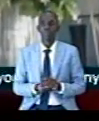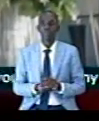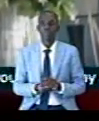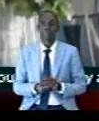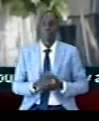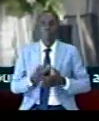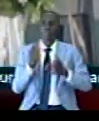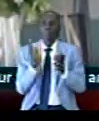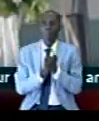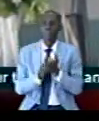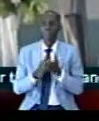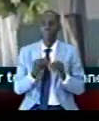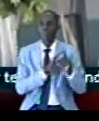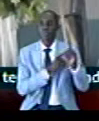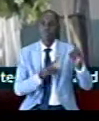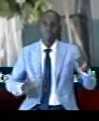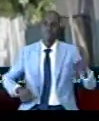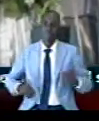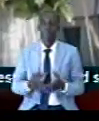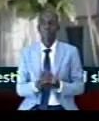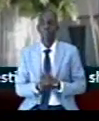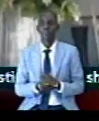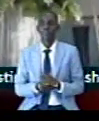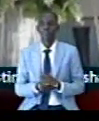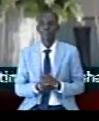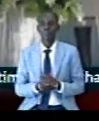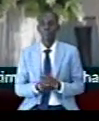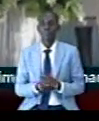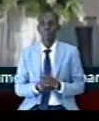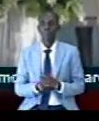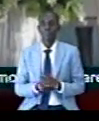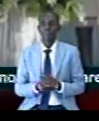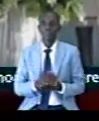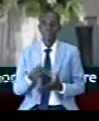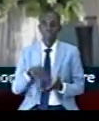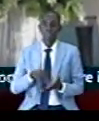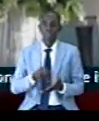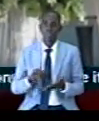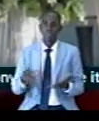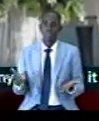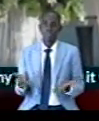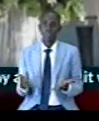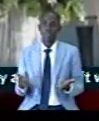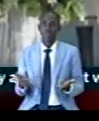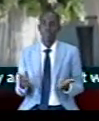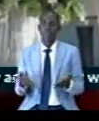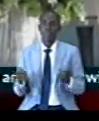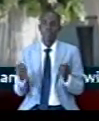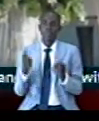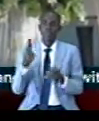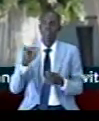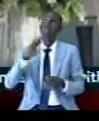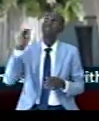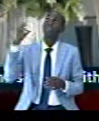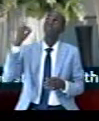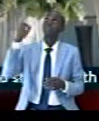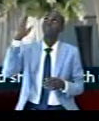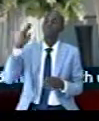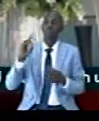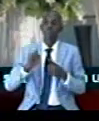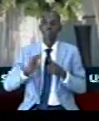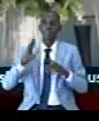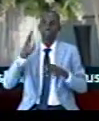Praise the Lord. I'm standing here with the grace of God to testify the goodness of God in my